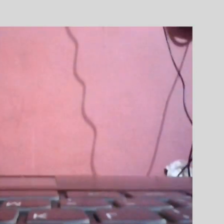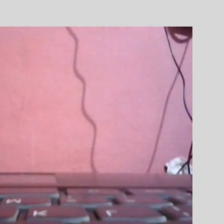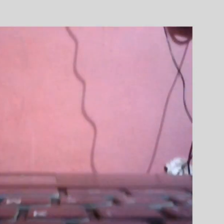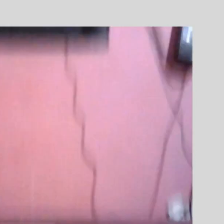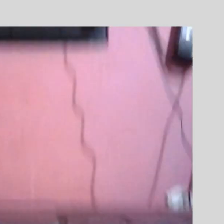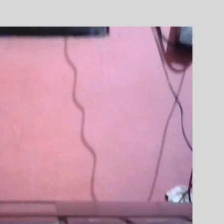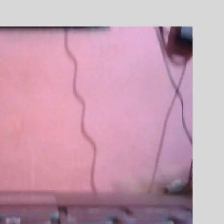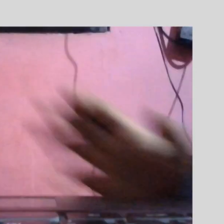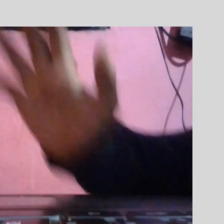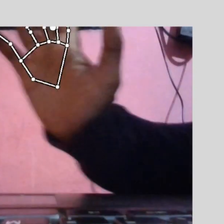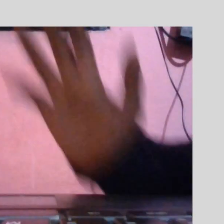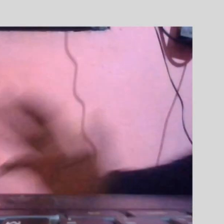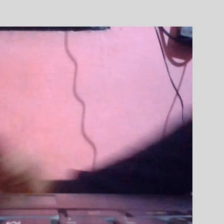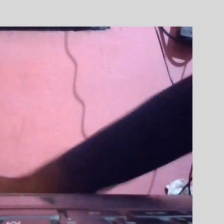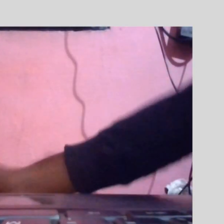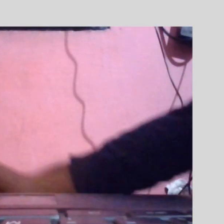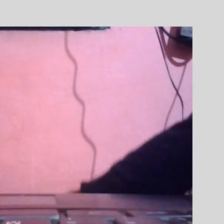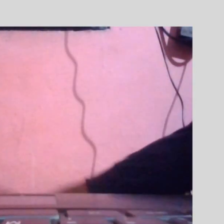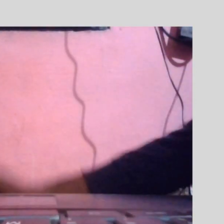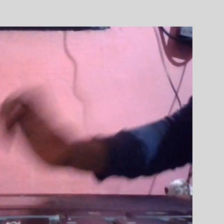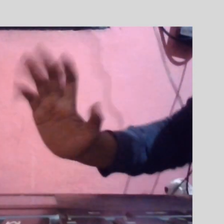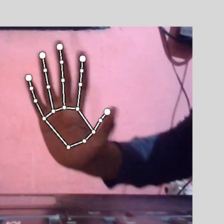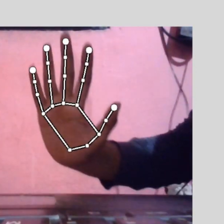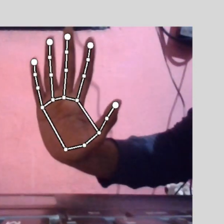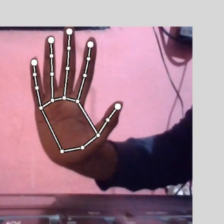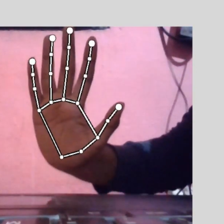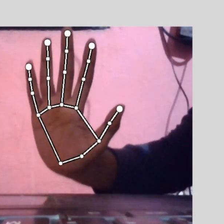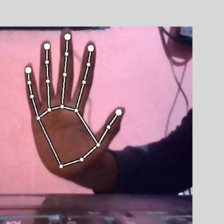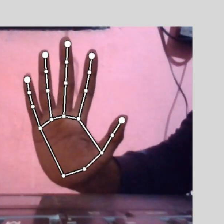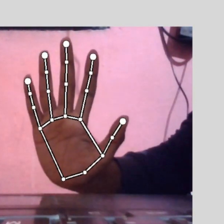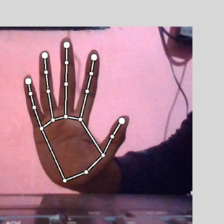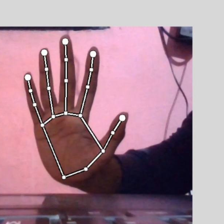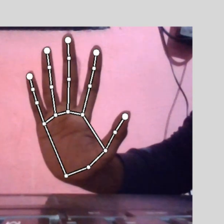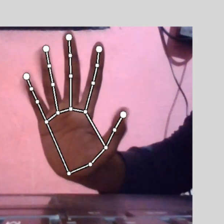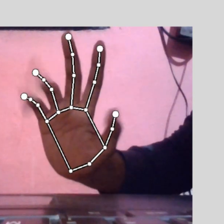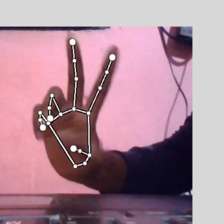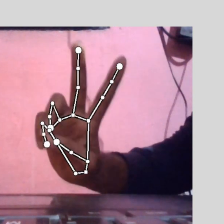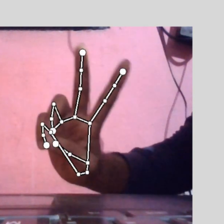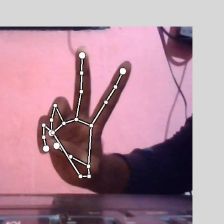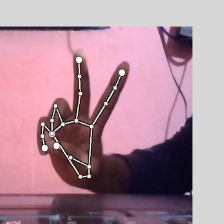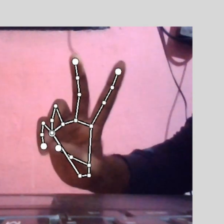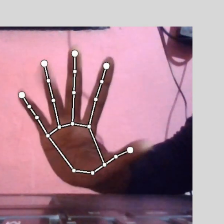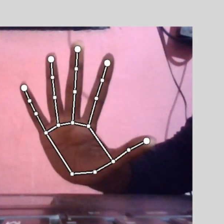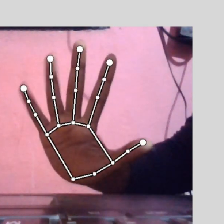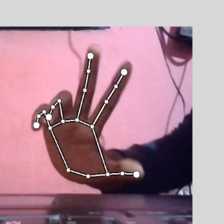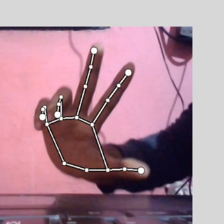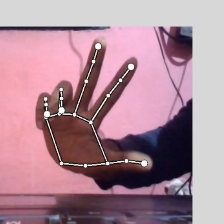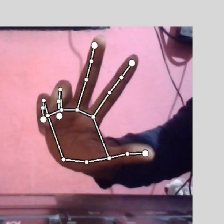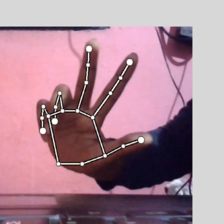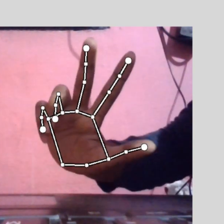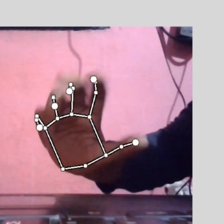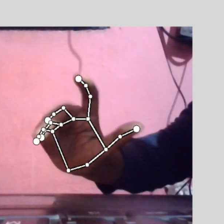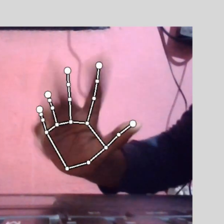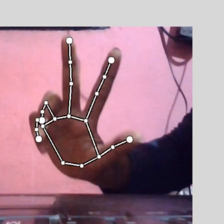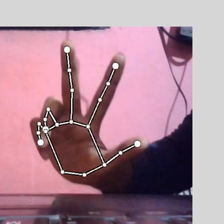word and give the suggestion of that particular sentence. Okay, so I'm showing the C and it